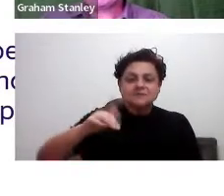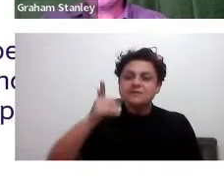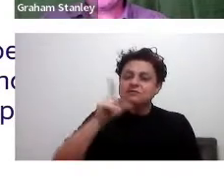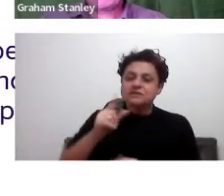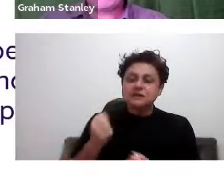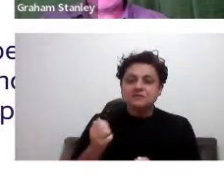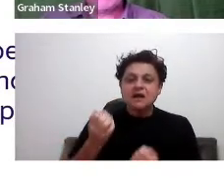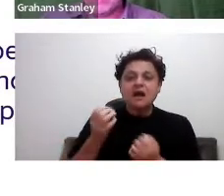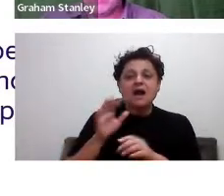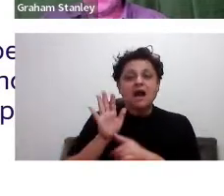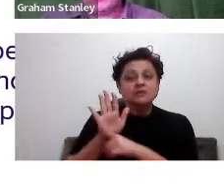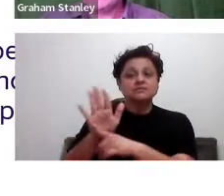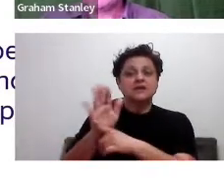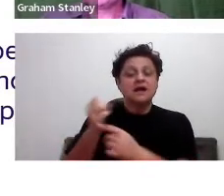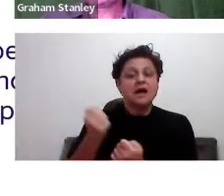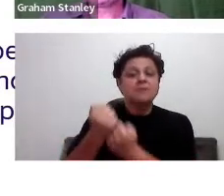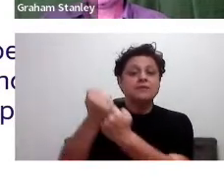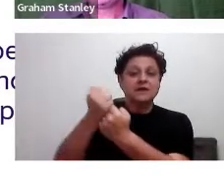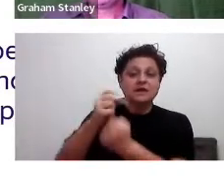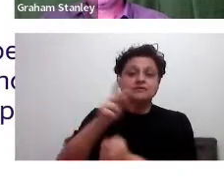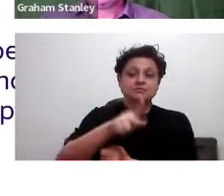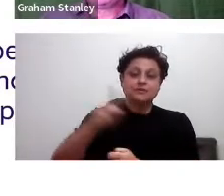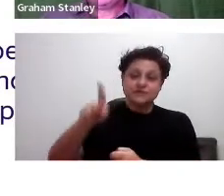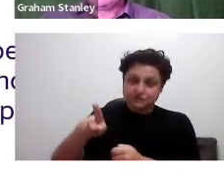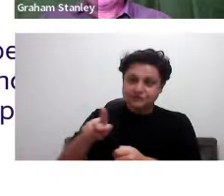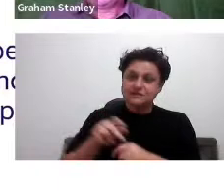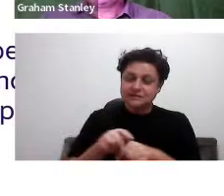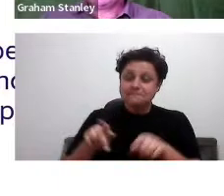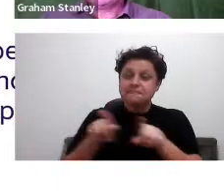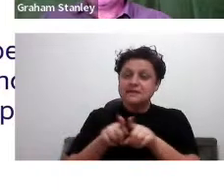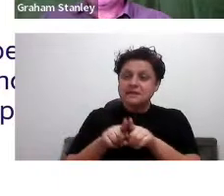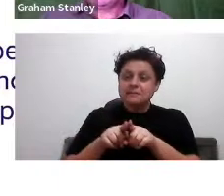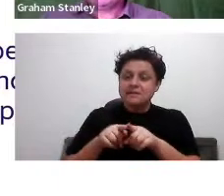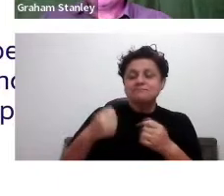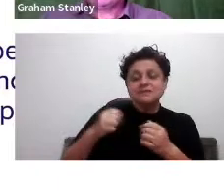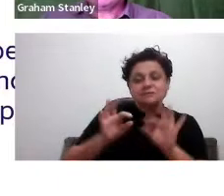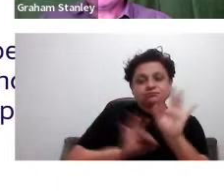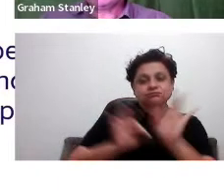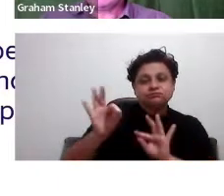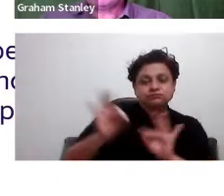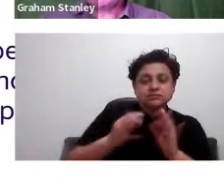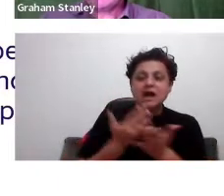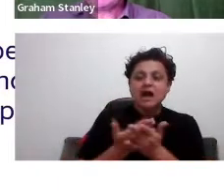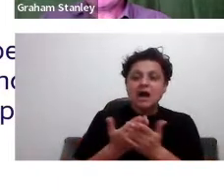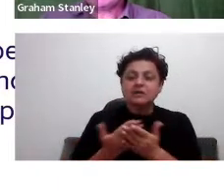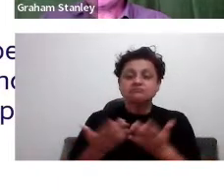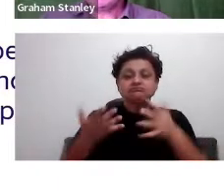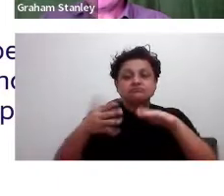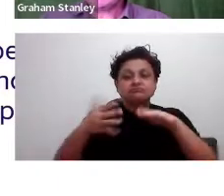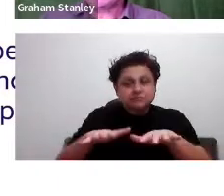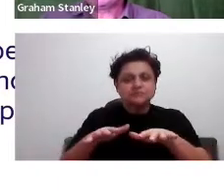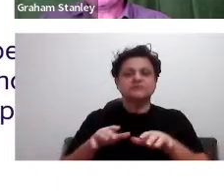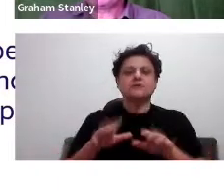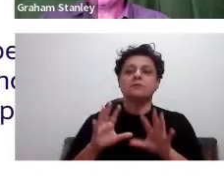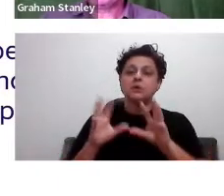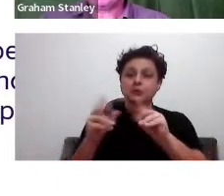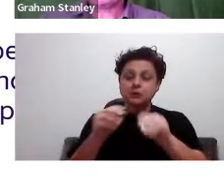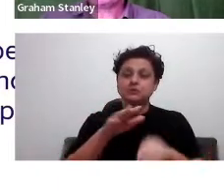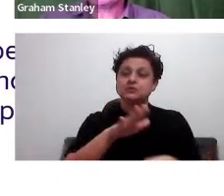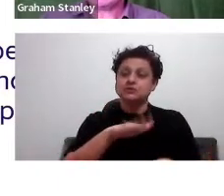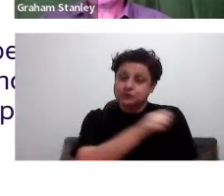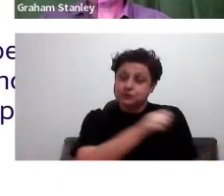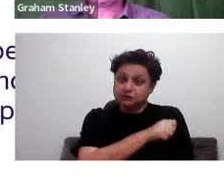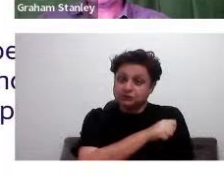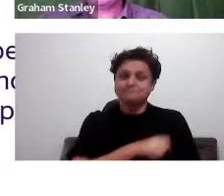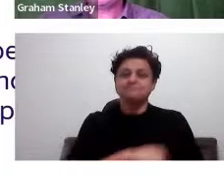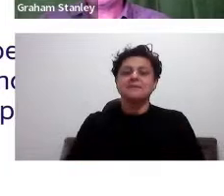making classes more inclusive for all learners. And the consultancy LearnJam suggested a toolkit containing